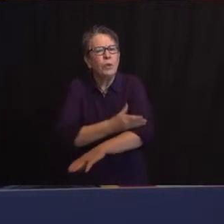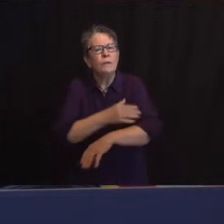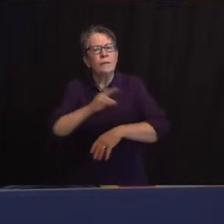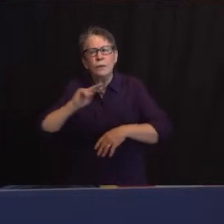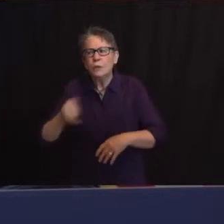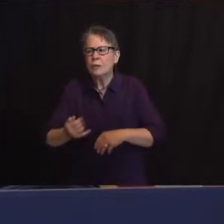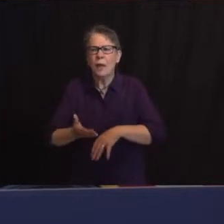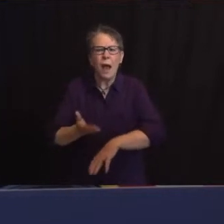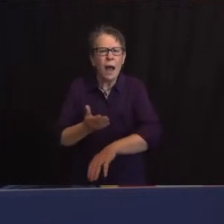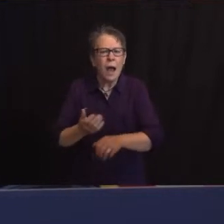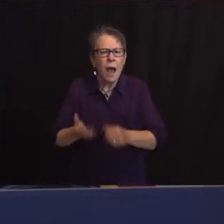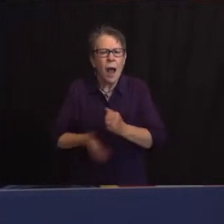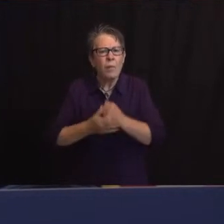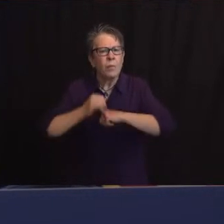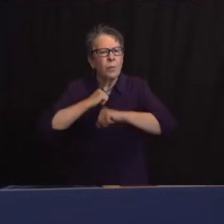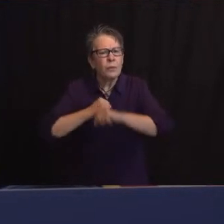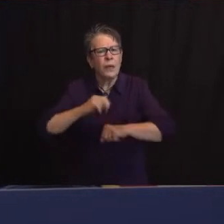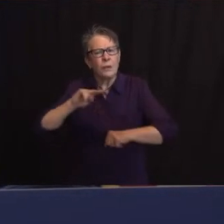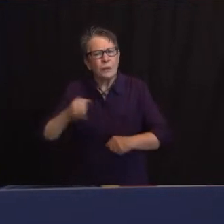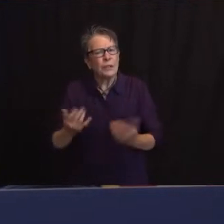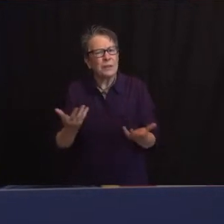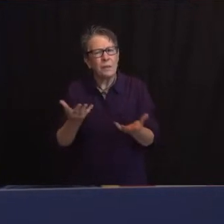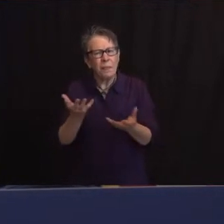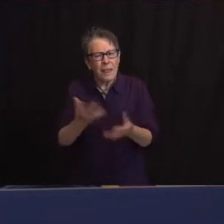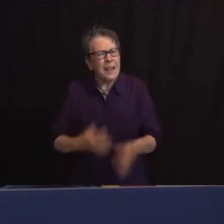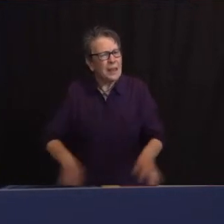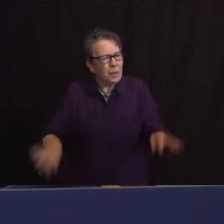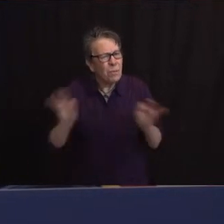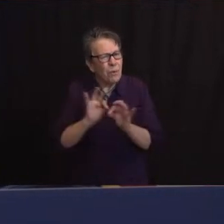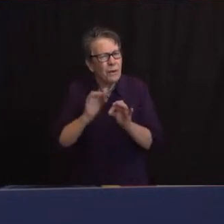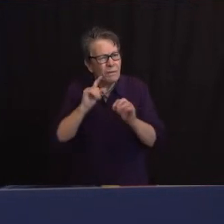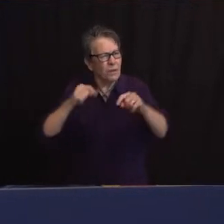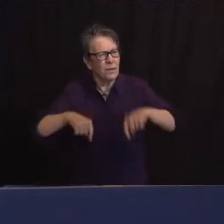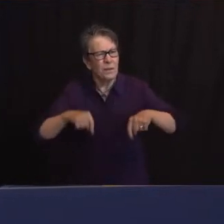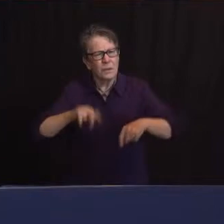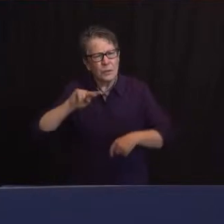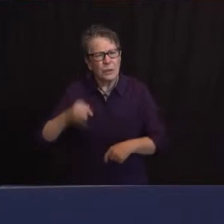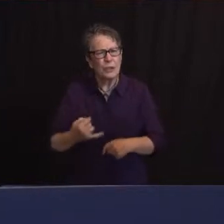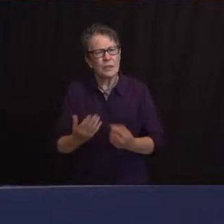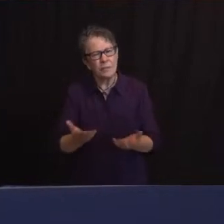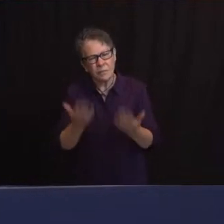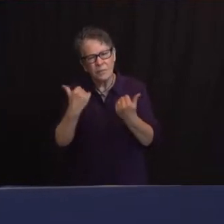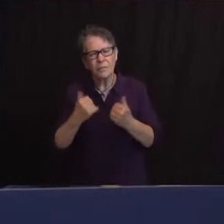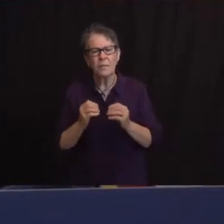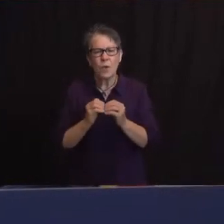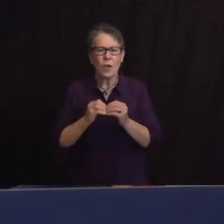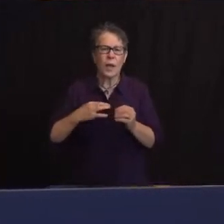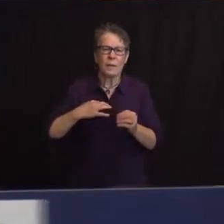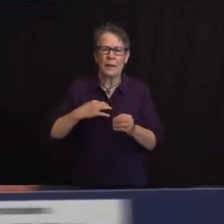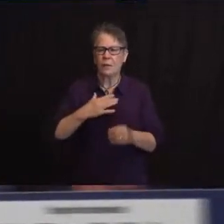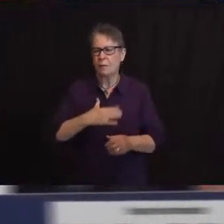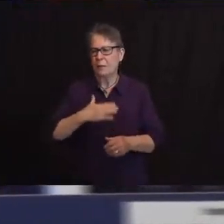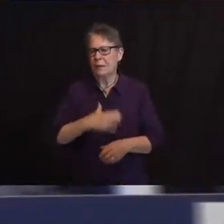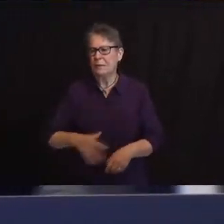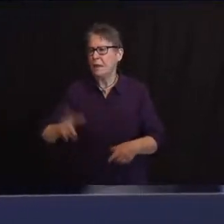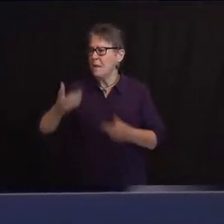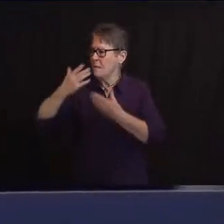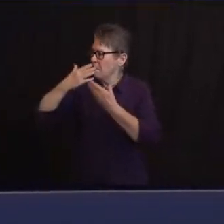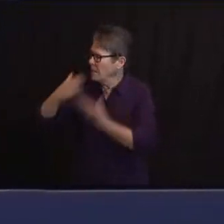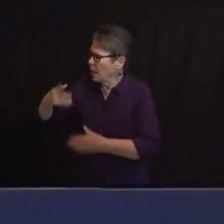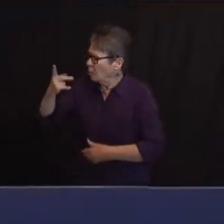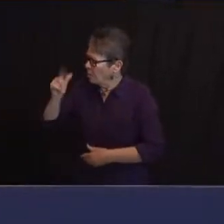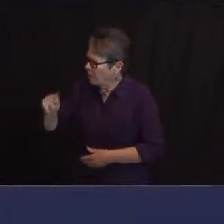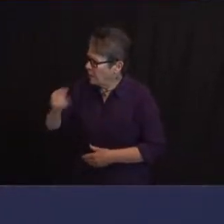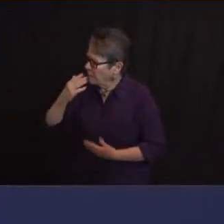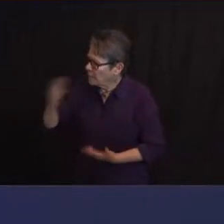and that's certainly holds true in 2021. Thanks, Governor. Thank you, Pat. I wonder, Judy, I actually don't know the answer